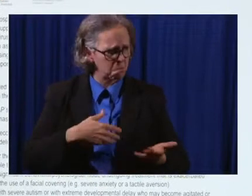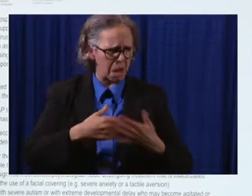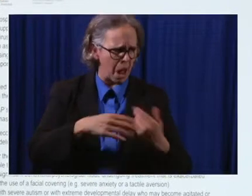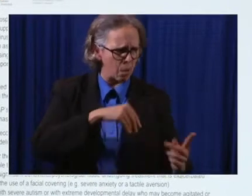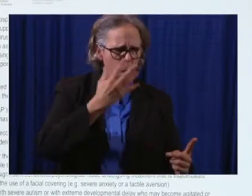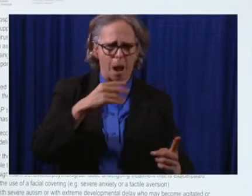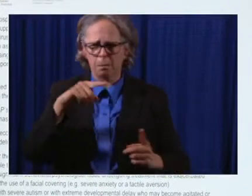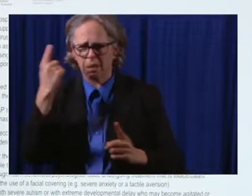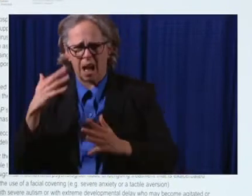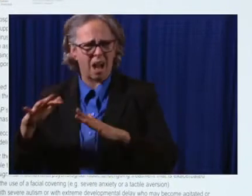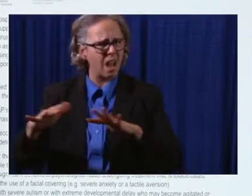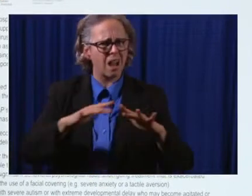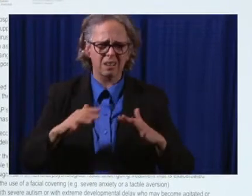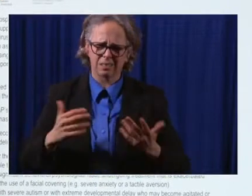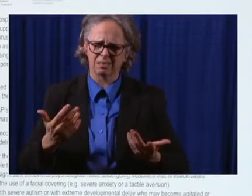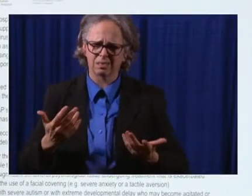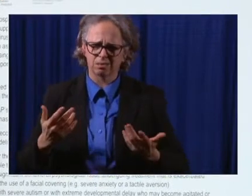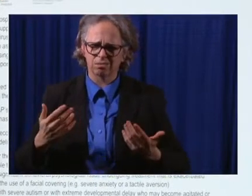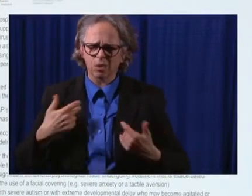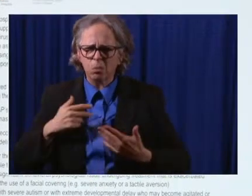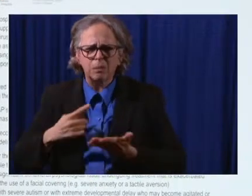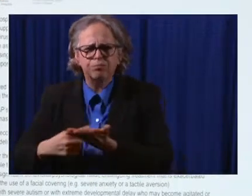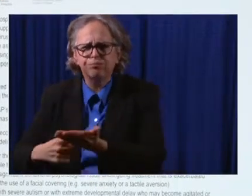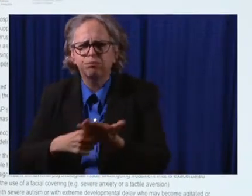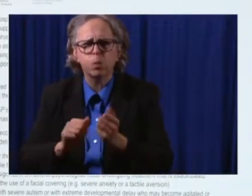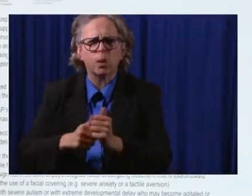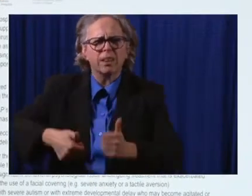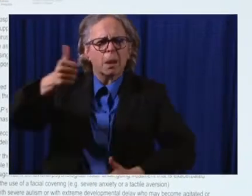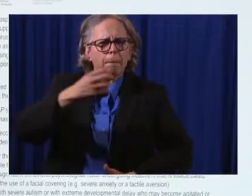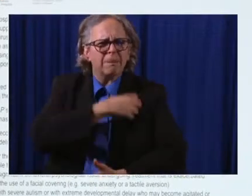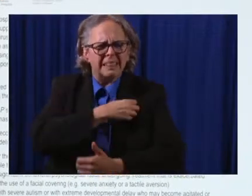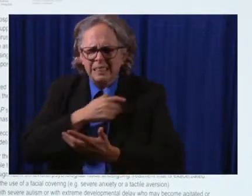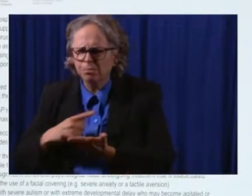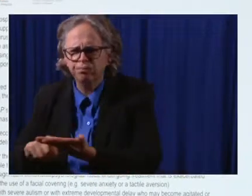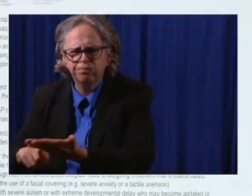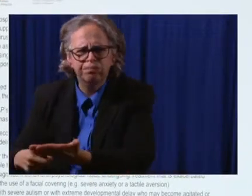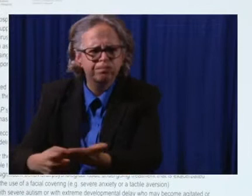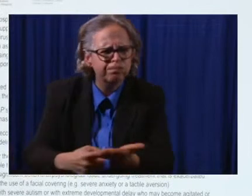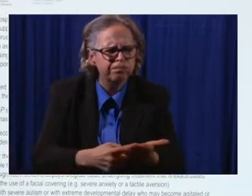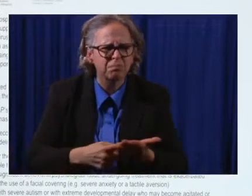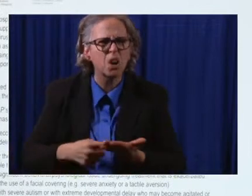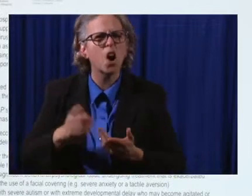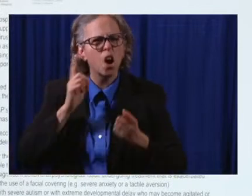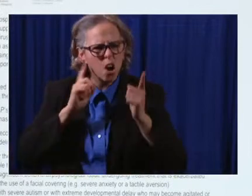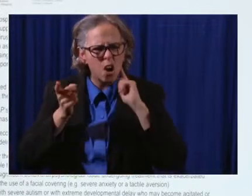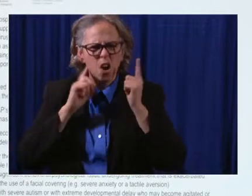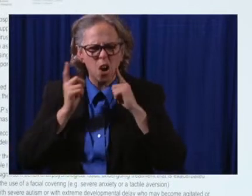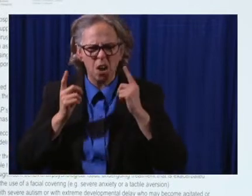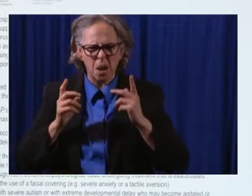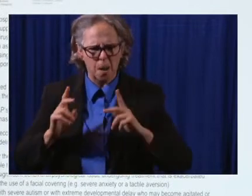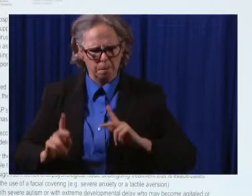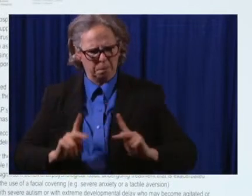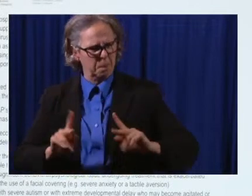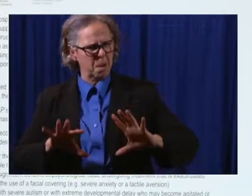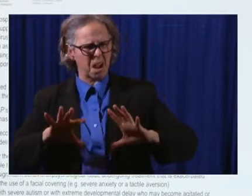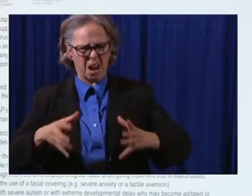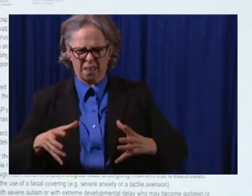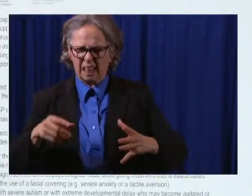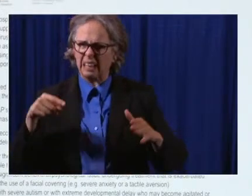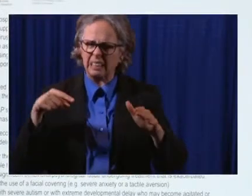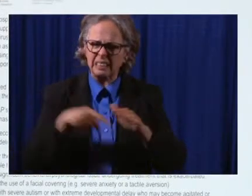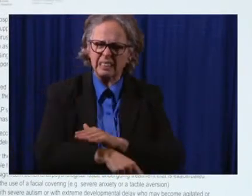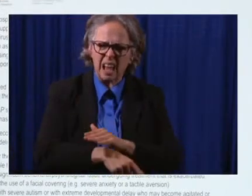from past experience, that most of these individuals who committed these crimes did it with a gun, and most of